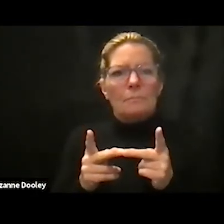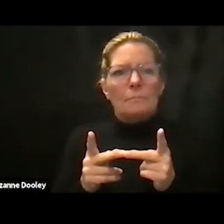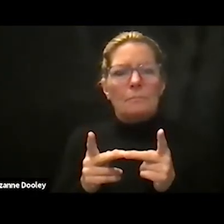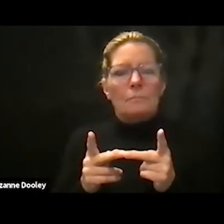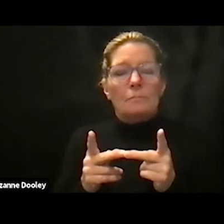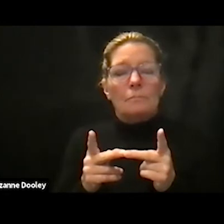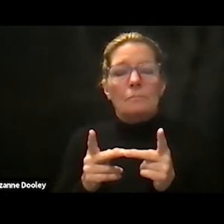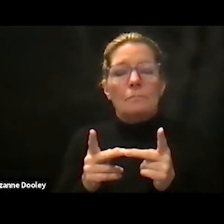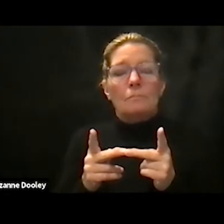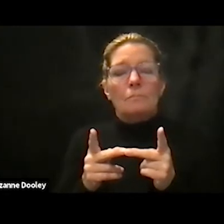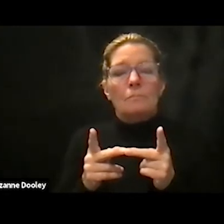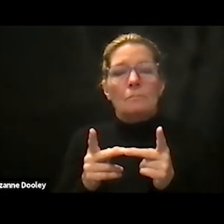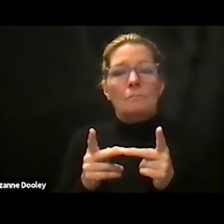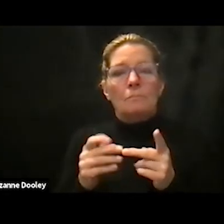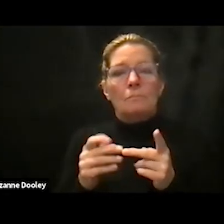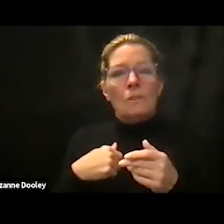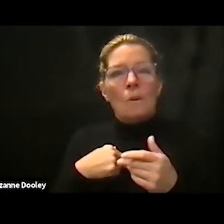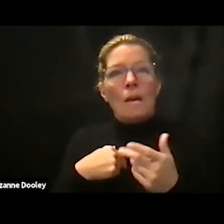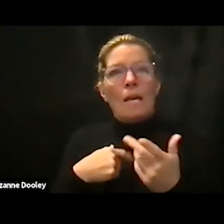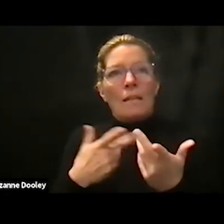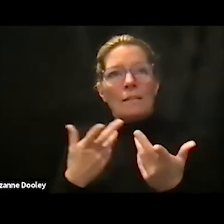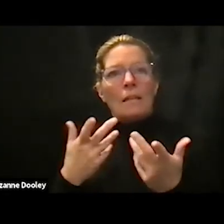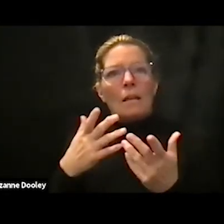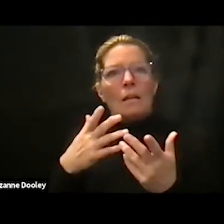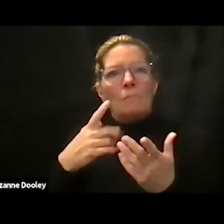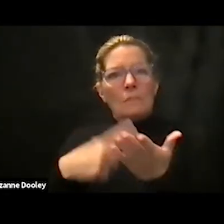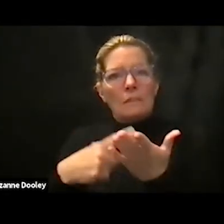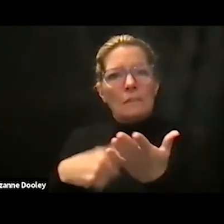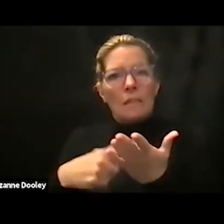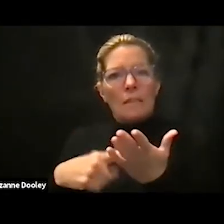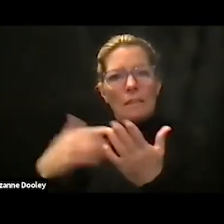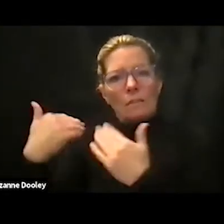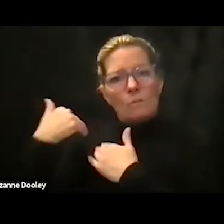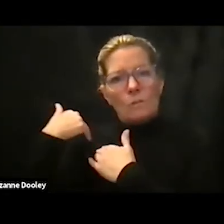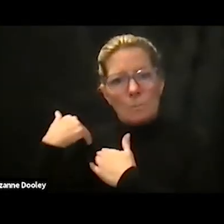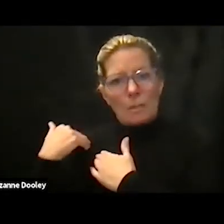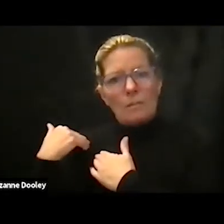And so as I speak to these responsibilities,